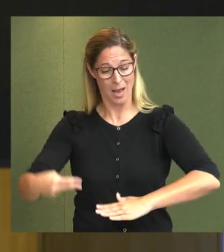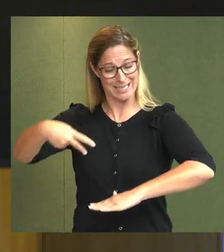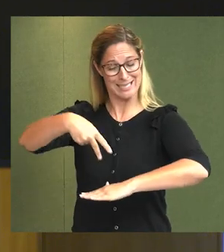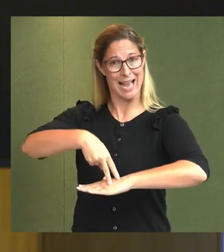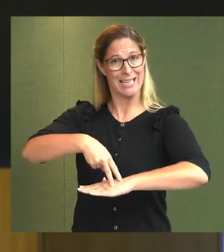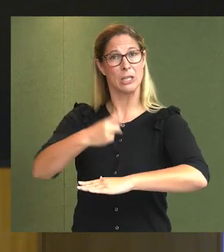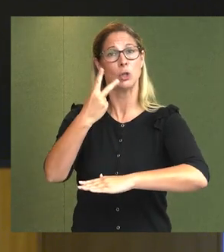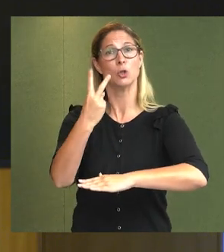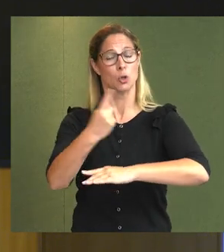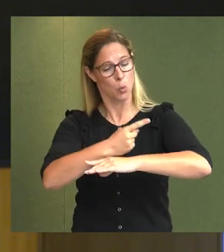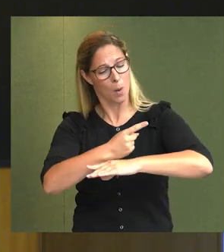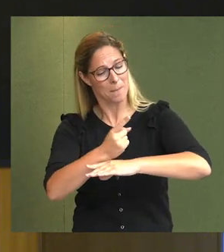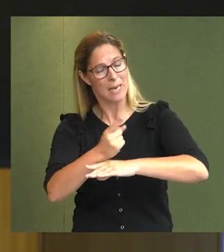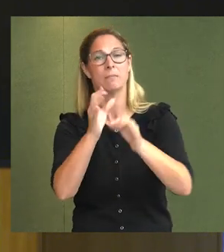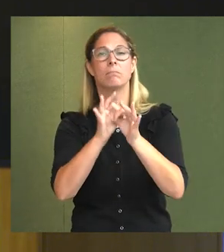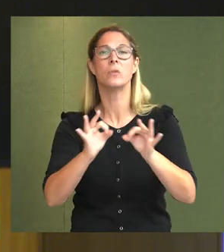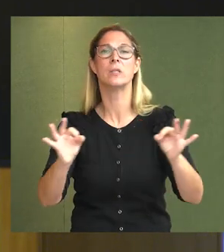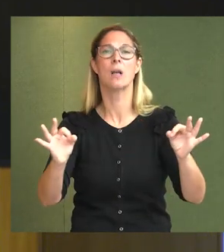reflect on Her Majesty's life.